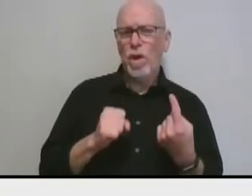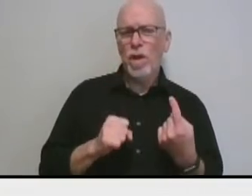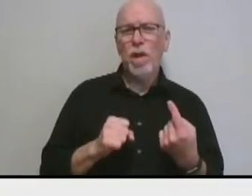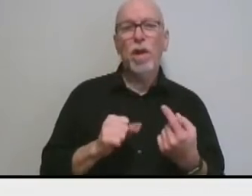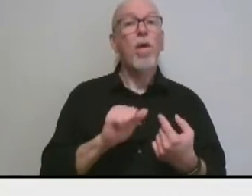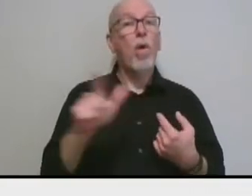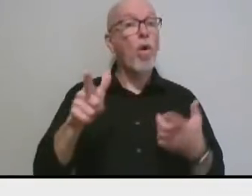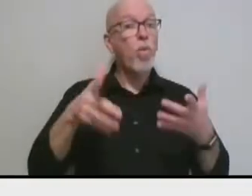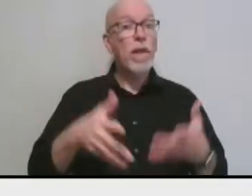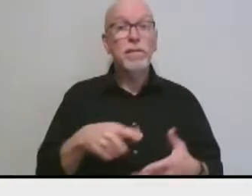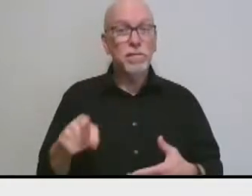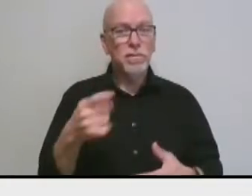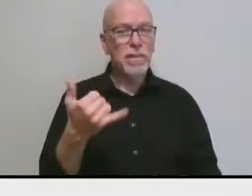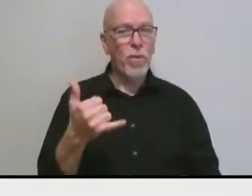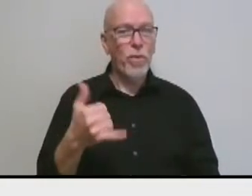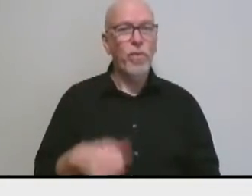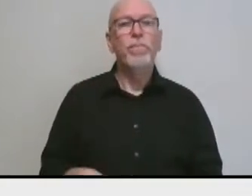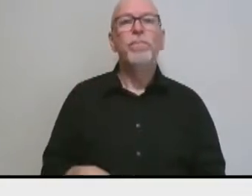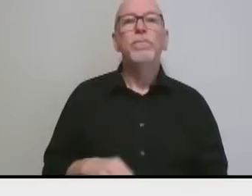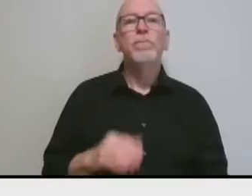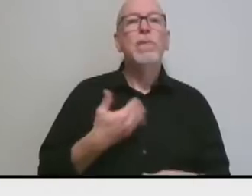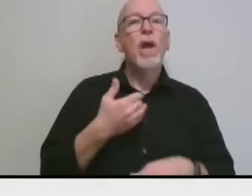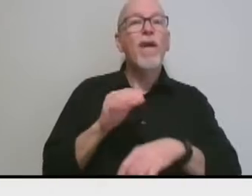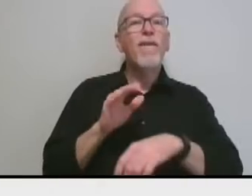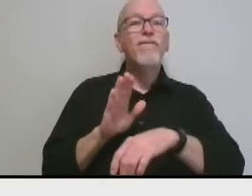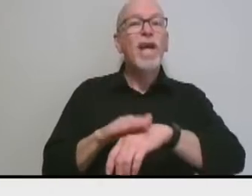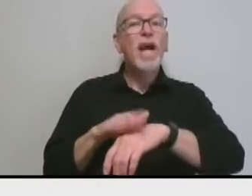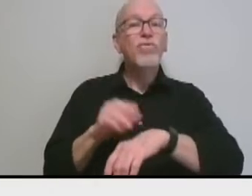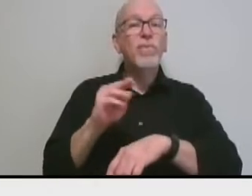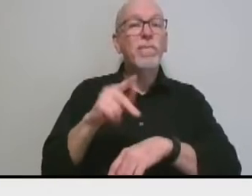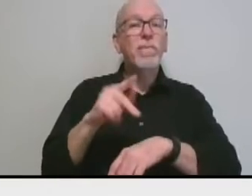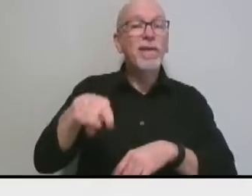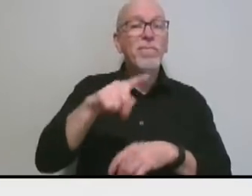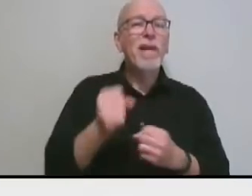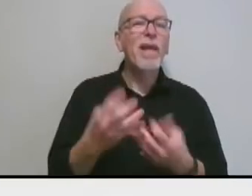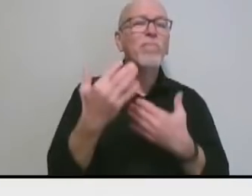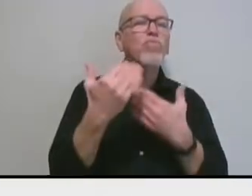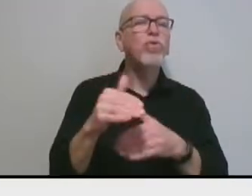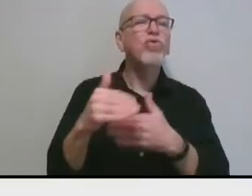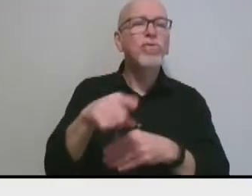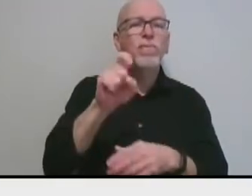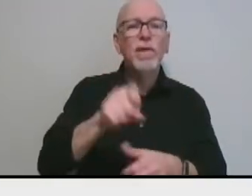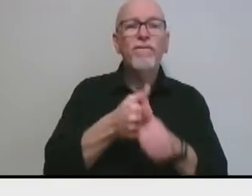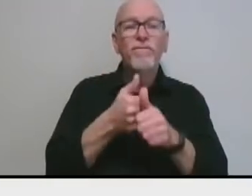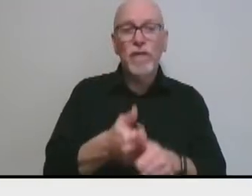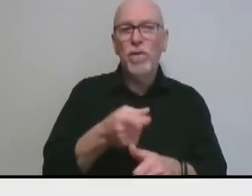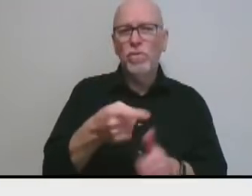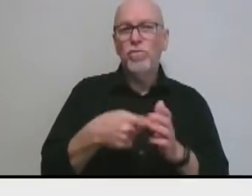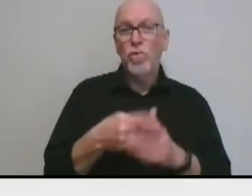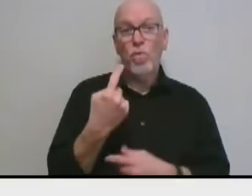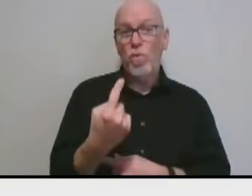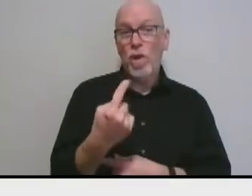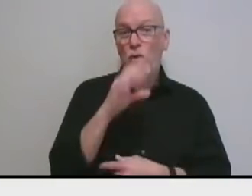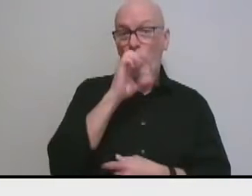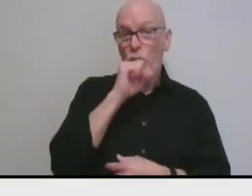in yellow. Our advisory map, which indicates the level of restrictions that counties must follow, shows just one county in orange, down from 3 last